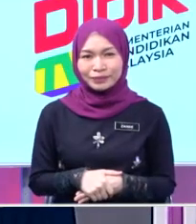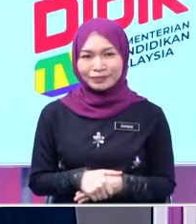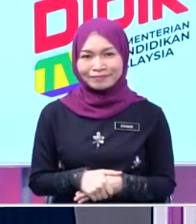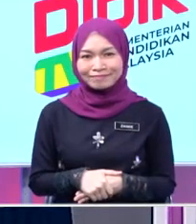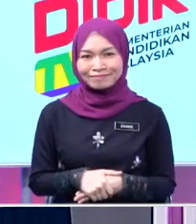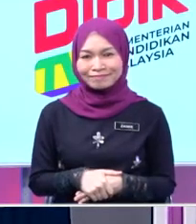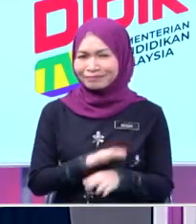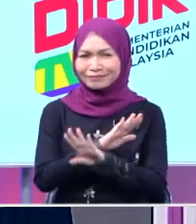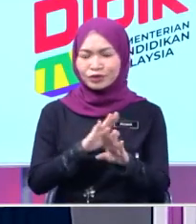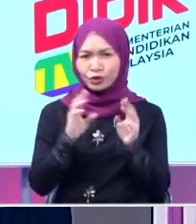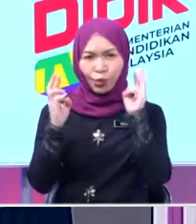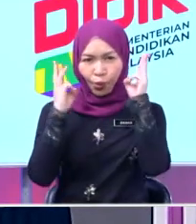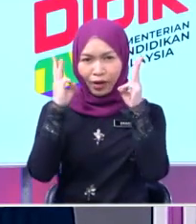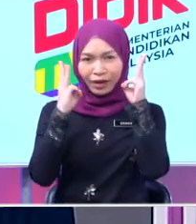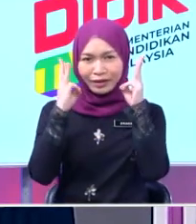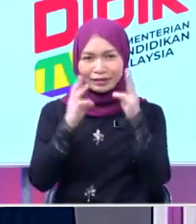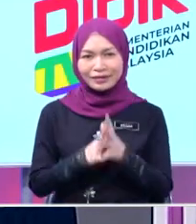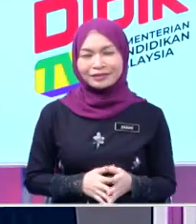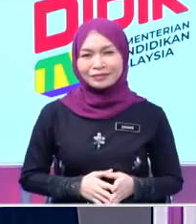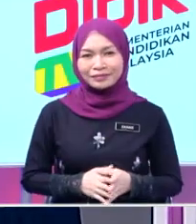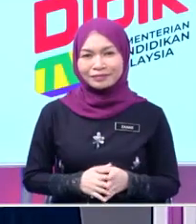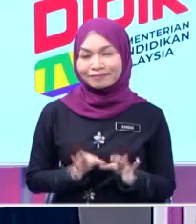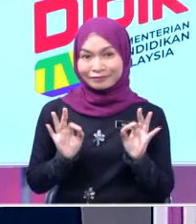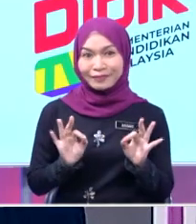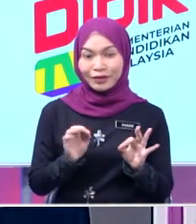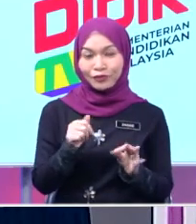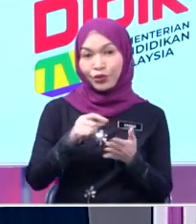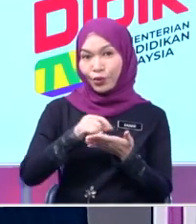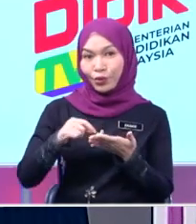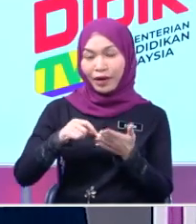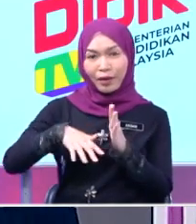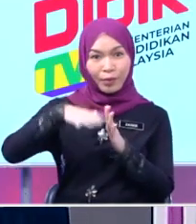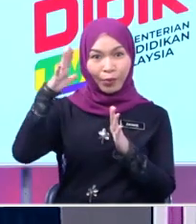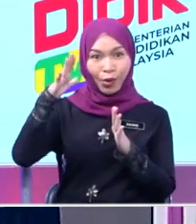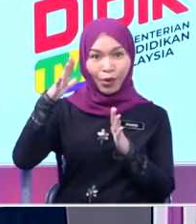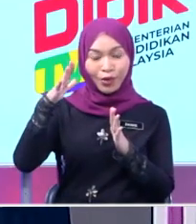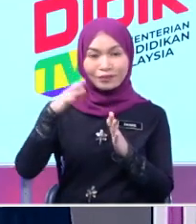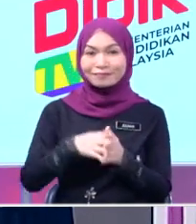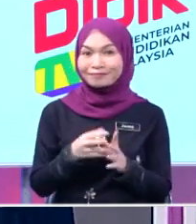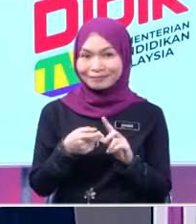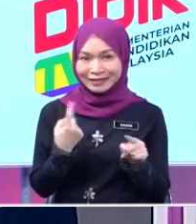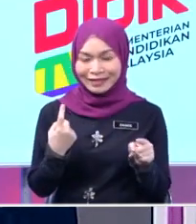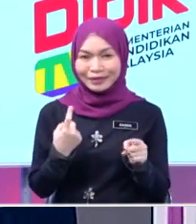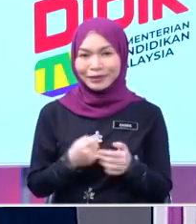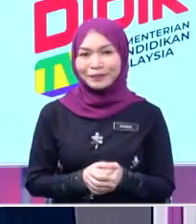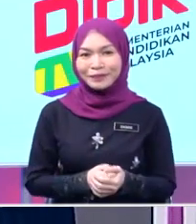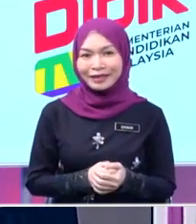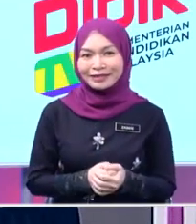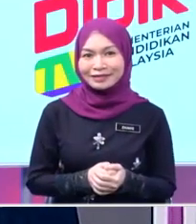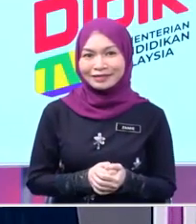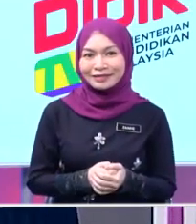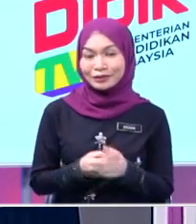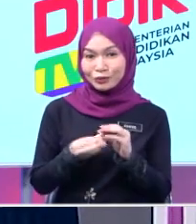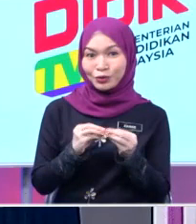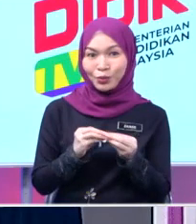to worry. Do not worry if you write more than the suggested words given. In the exam question,